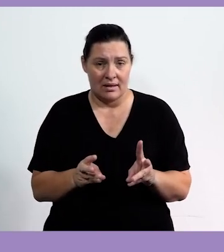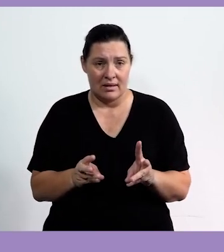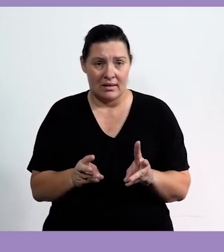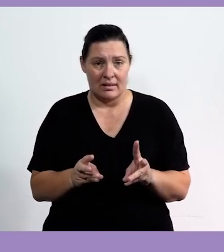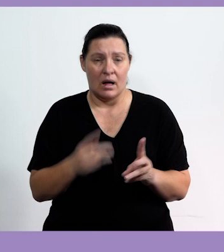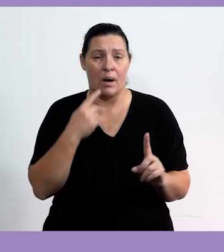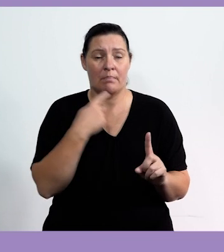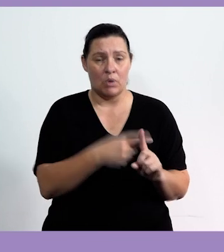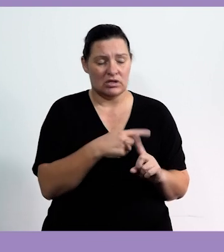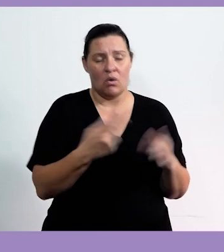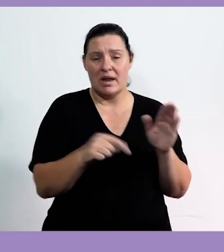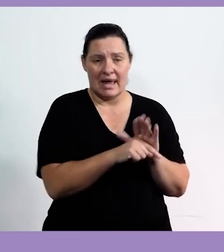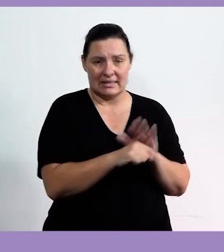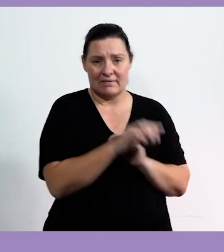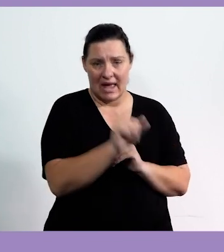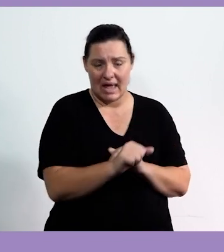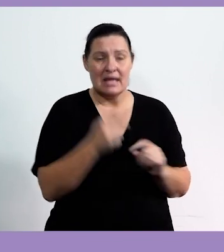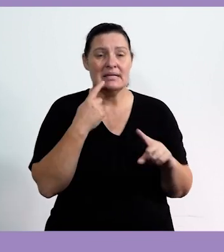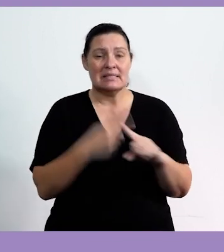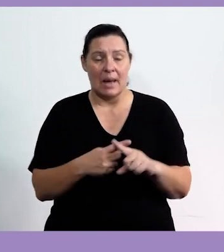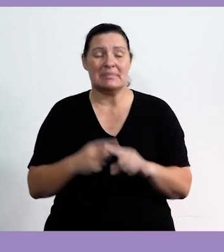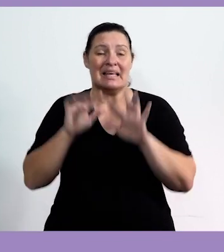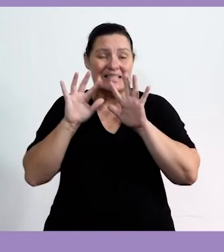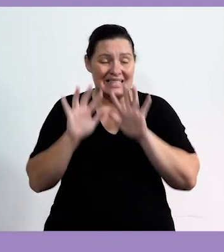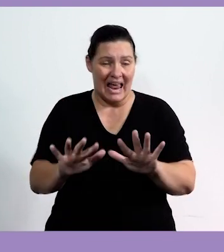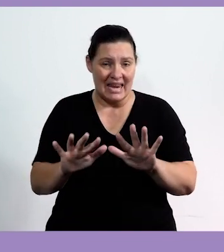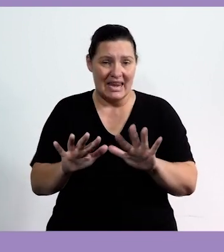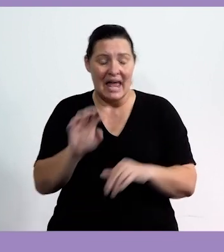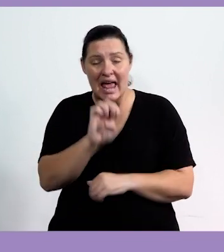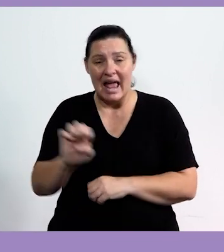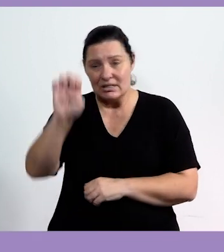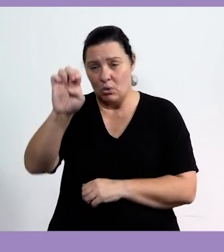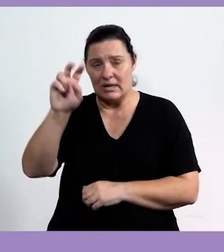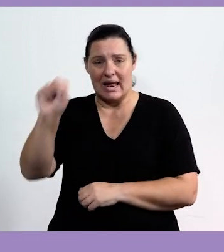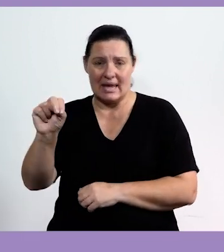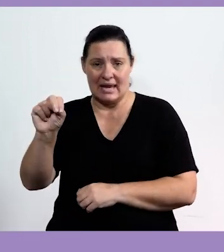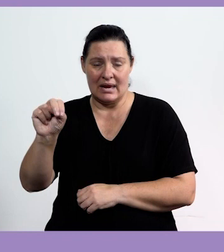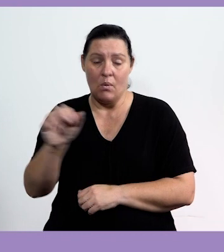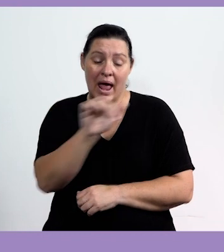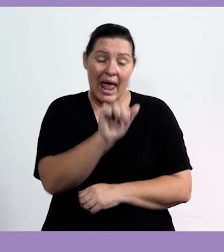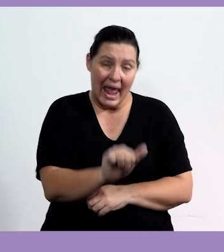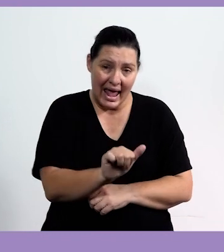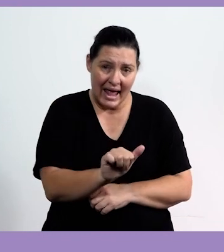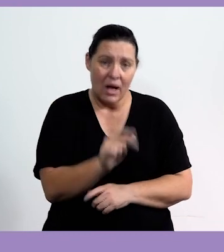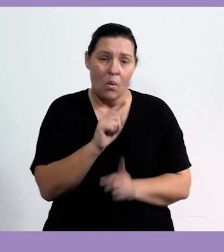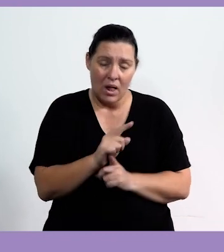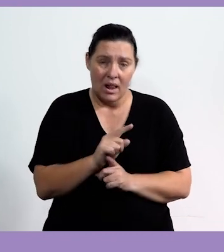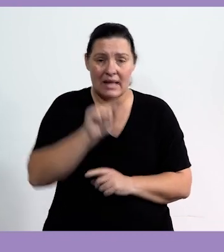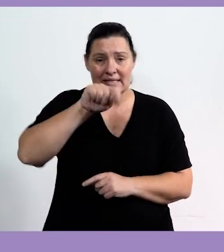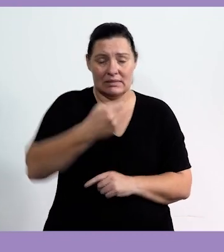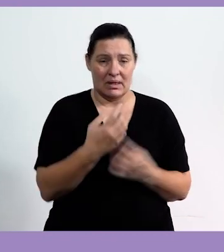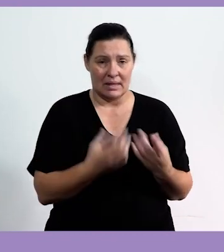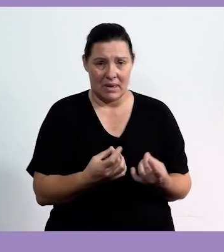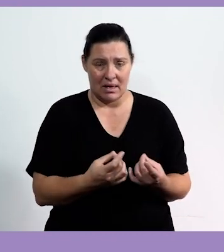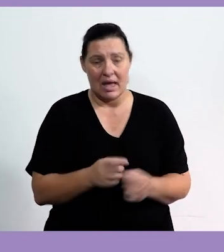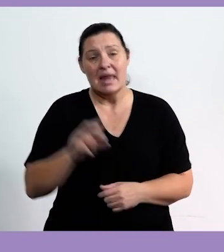of positive or negative a multiplied by 10 to the exponent n, where a is going to be a